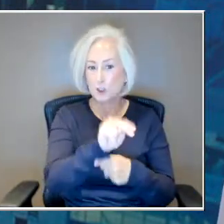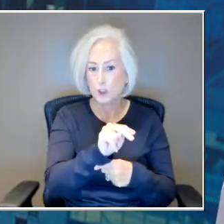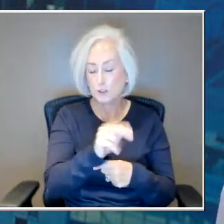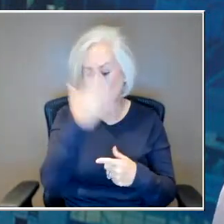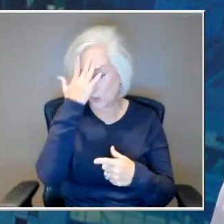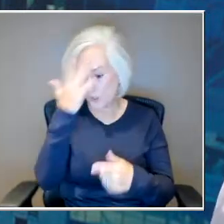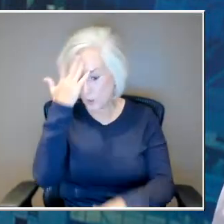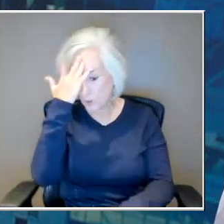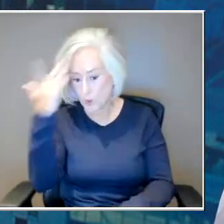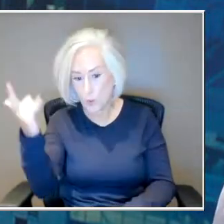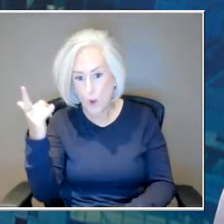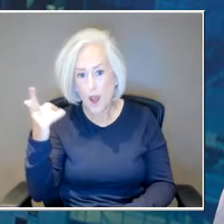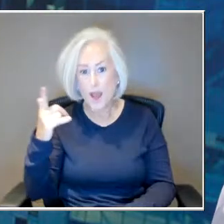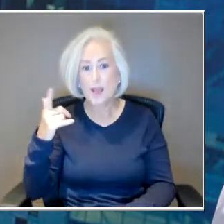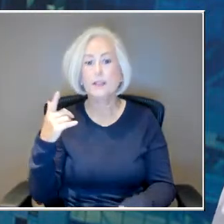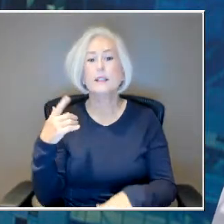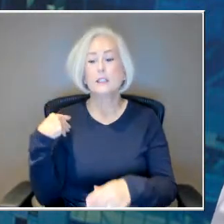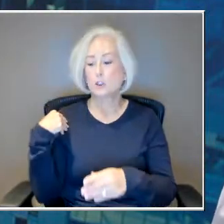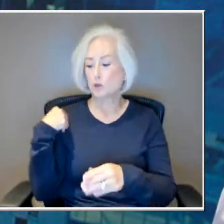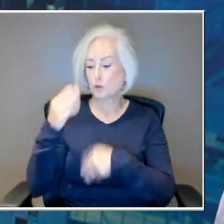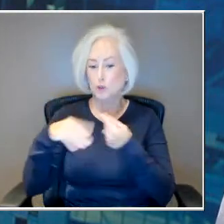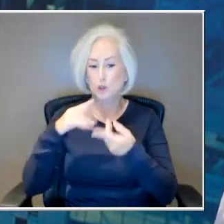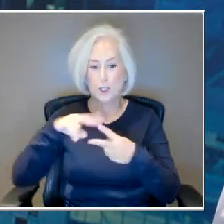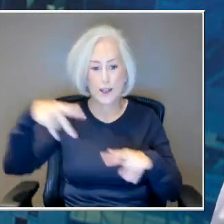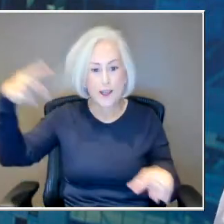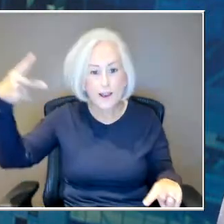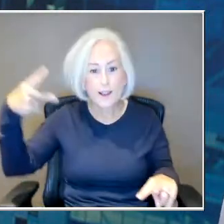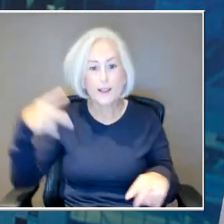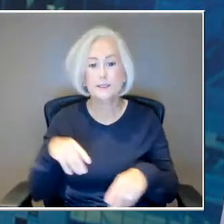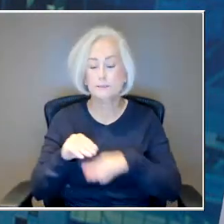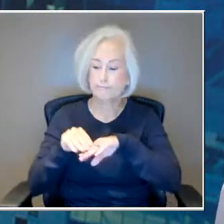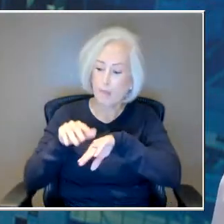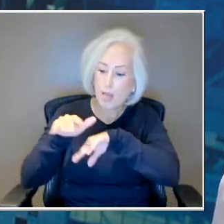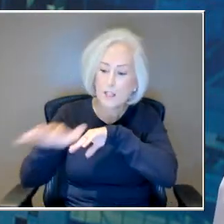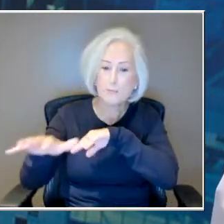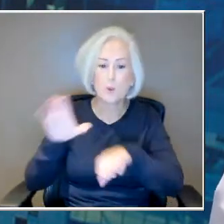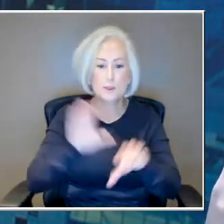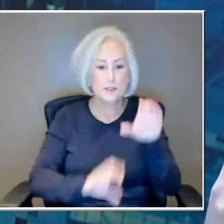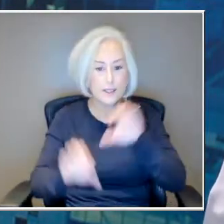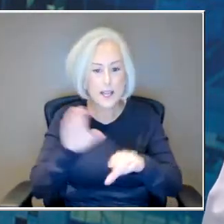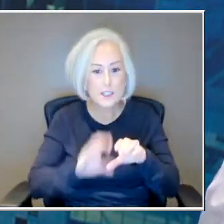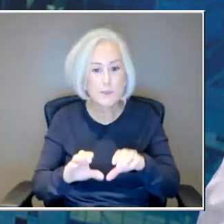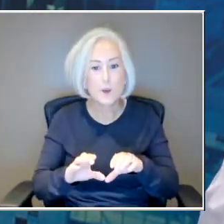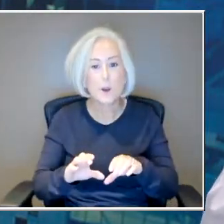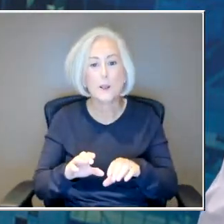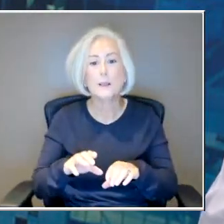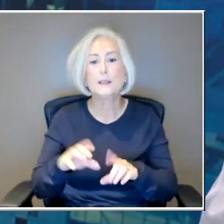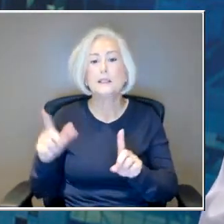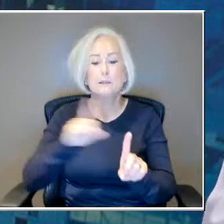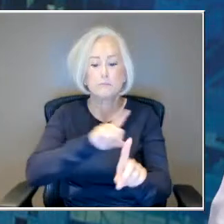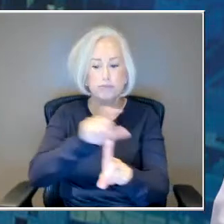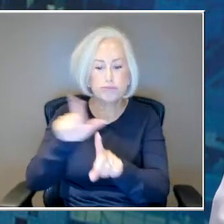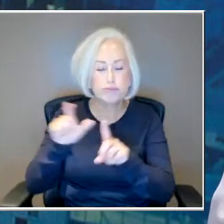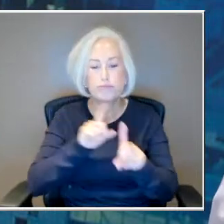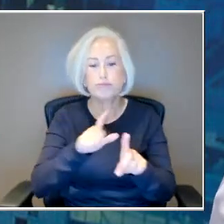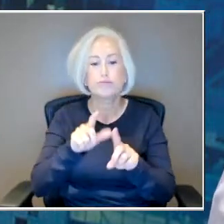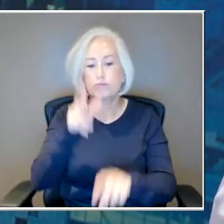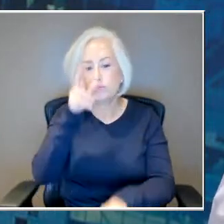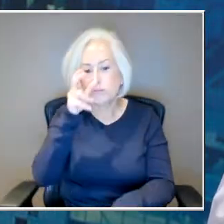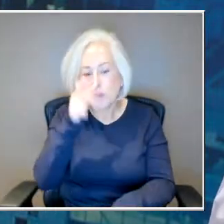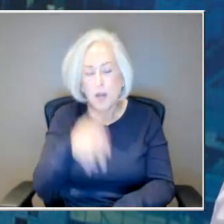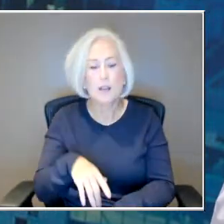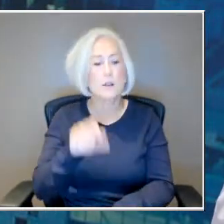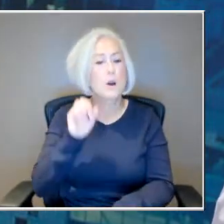it exposure to chemicals, pesticides, radiation therapy? There's still unknown what kind of provoked these plasma cells to